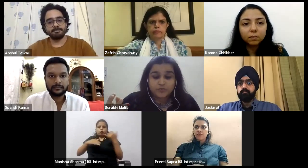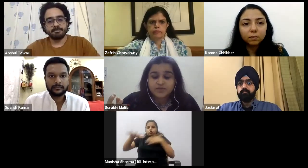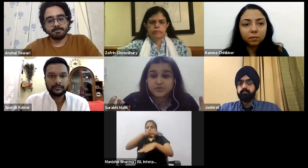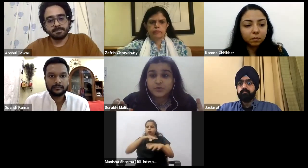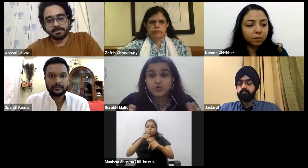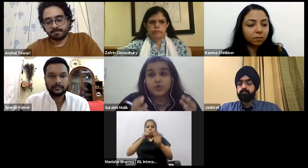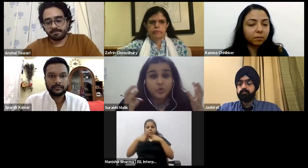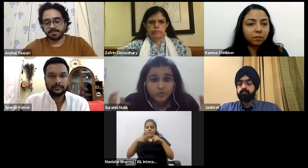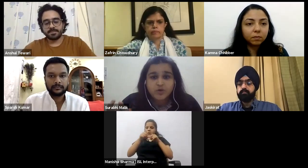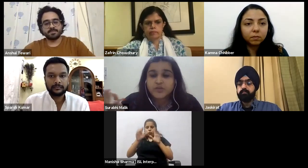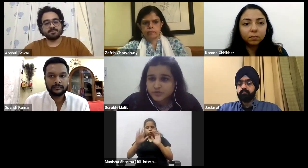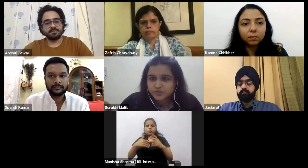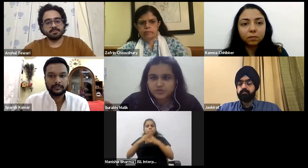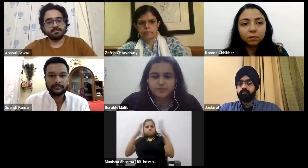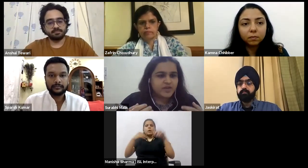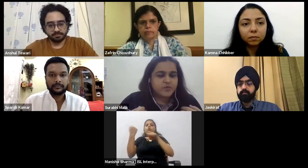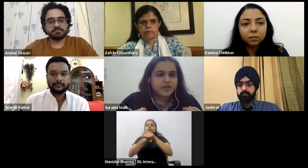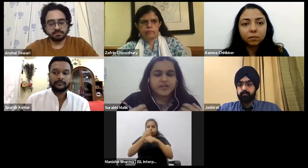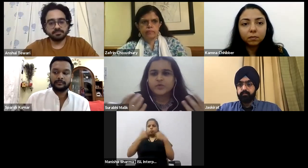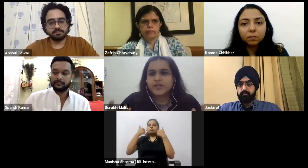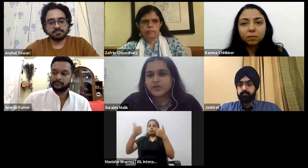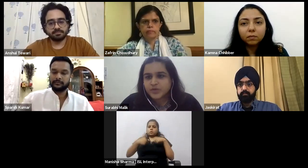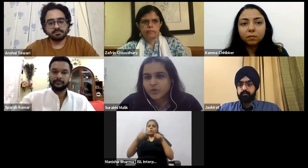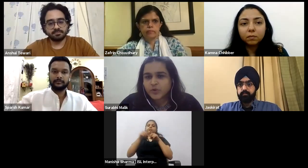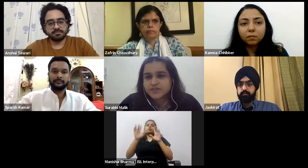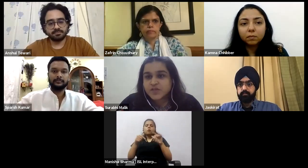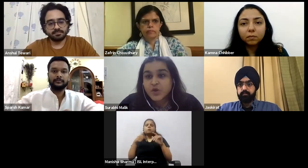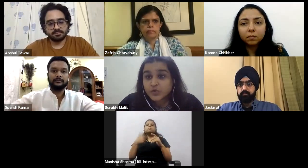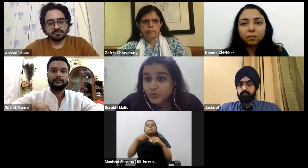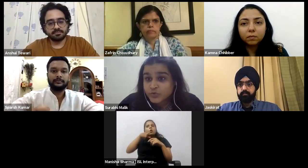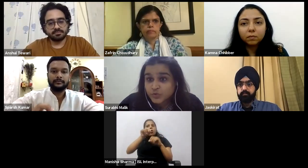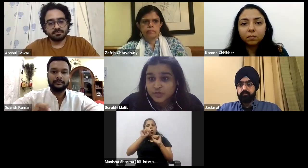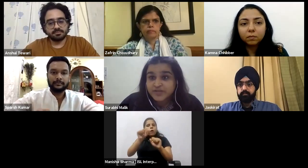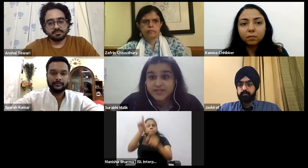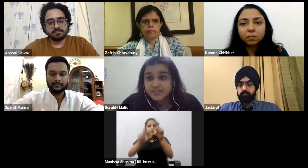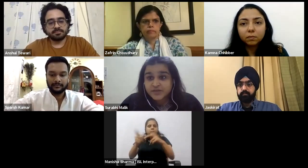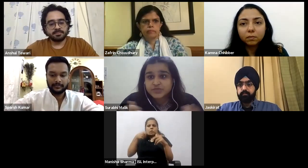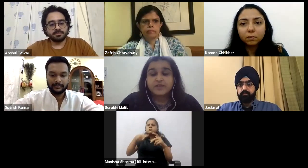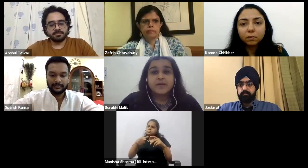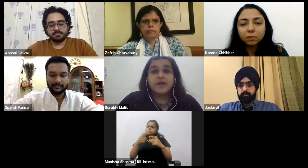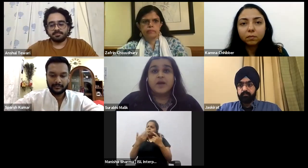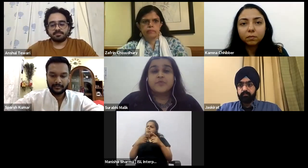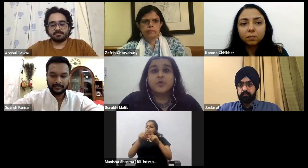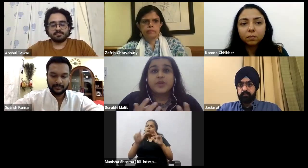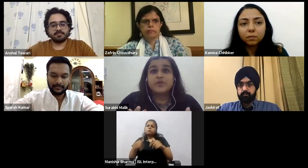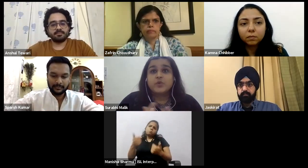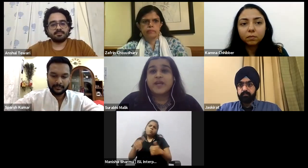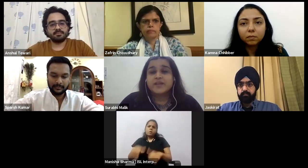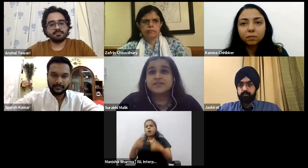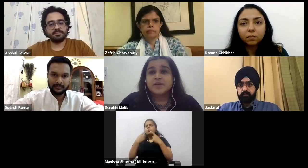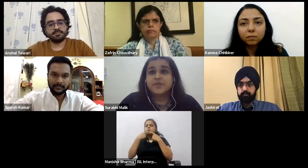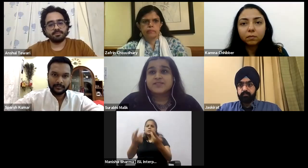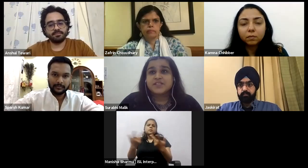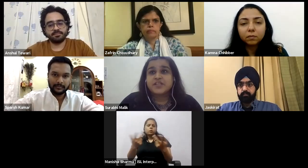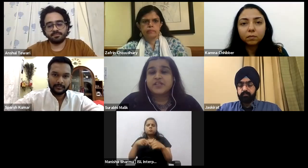a lot of us, do a lot of good work using social media. We are getting to connect with your audience through social media, and it's here to stay. What we need to look at